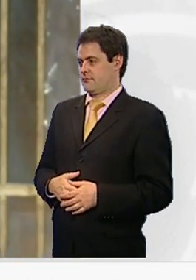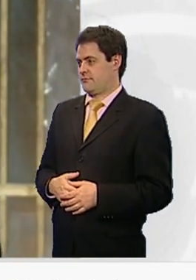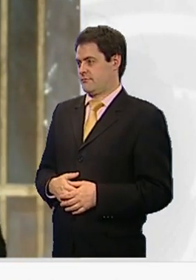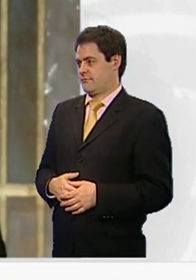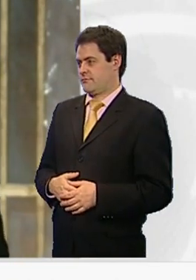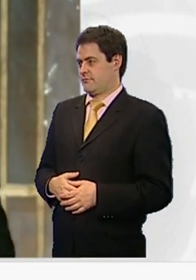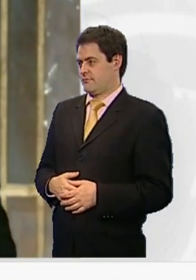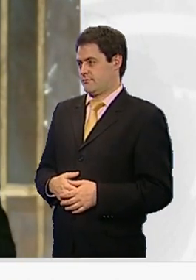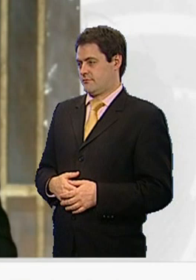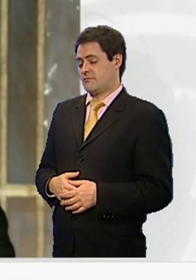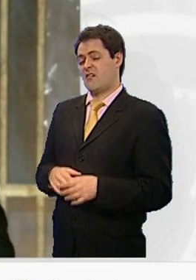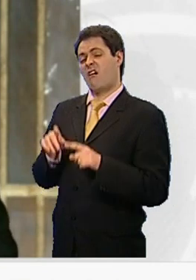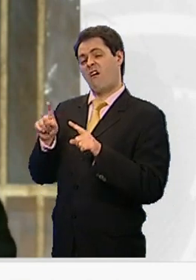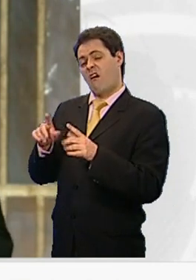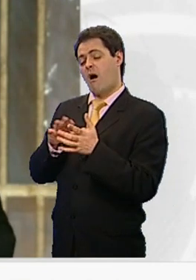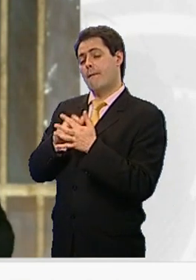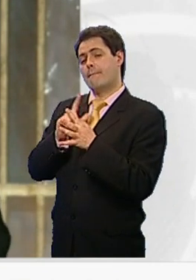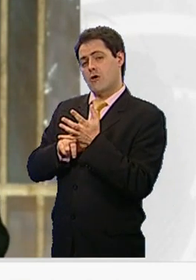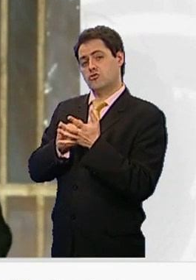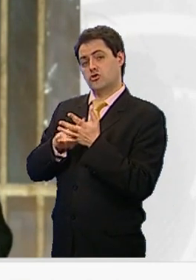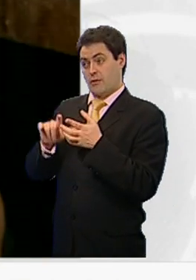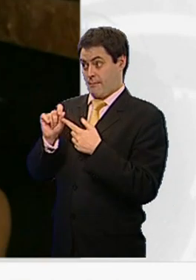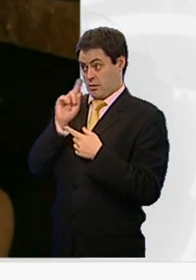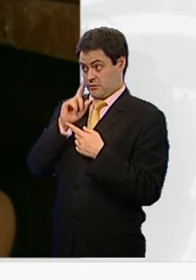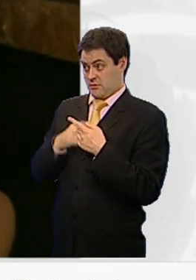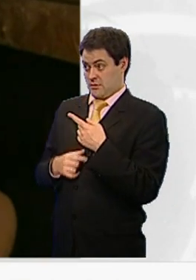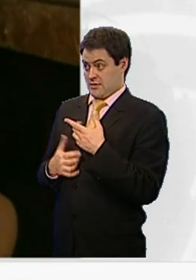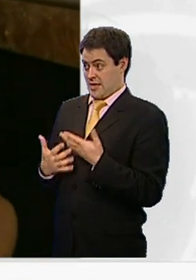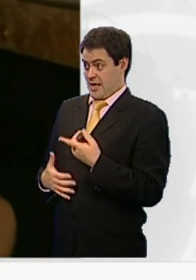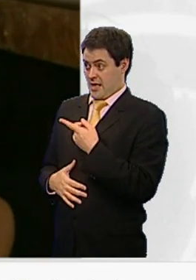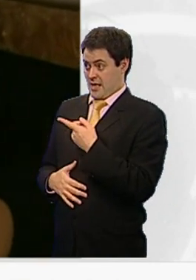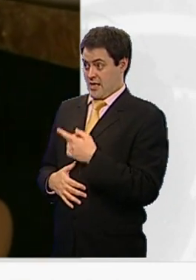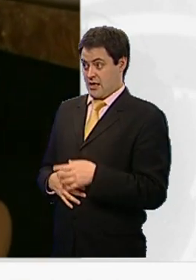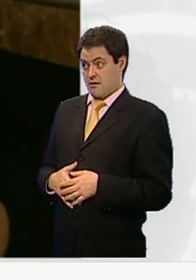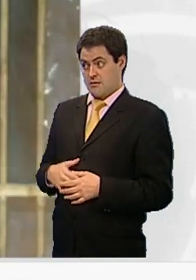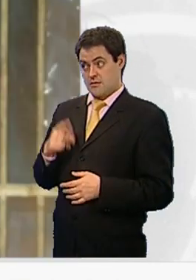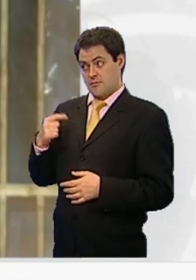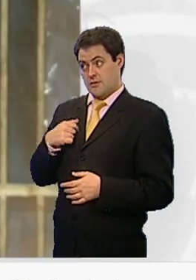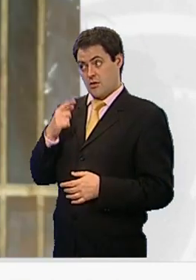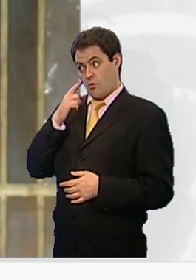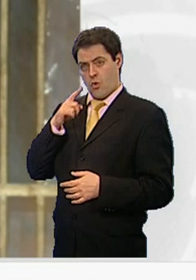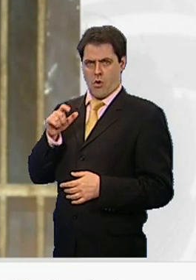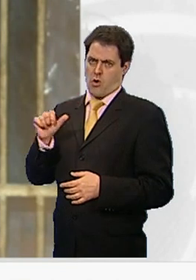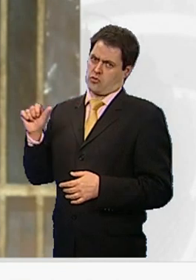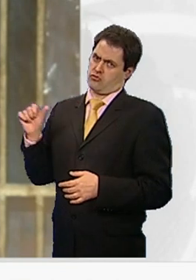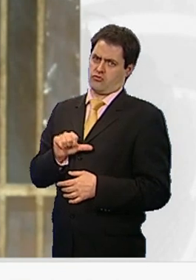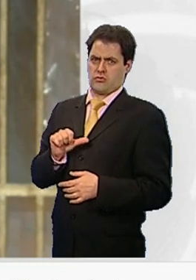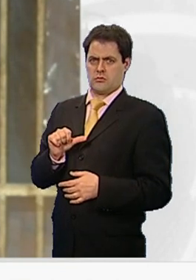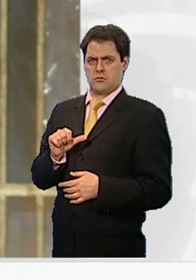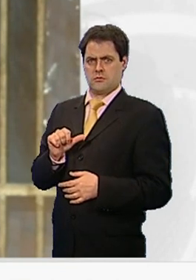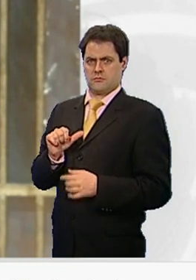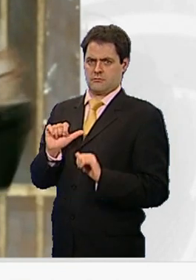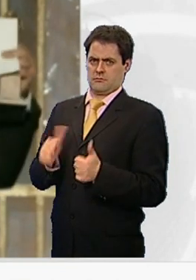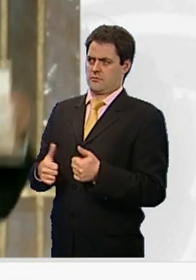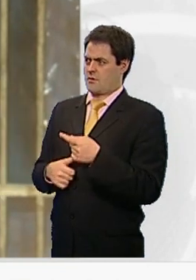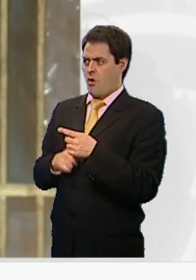even been filmed. But moving away from her, because look, here is someone who lots of people would argue should